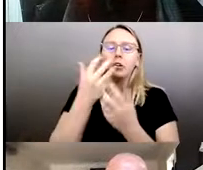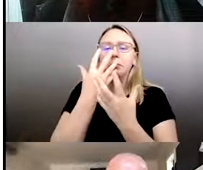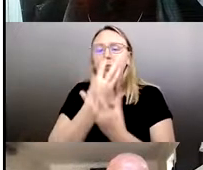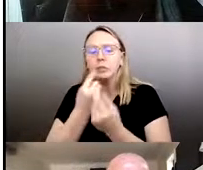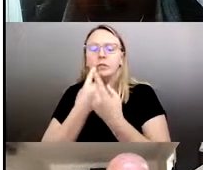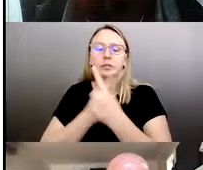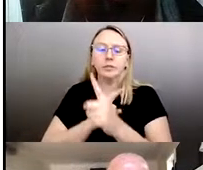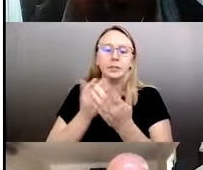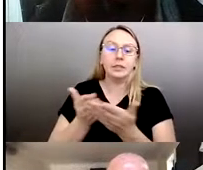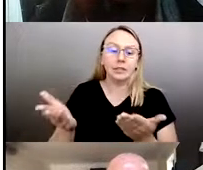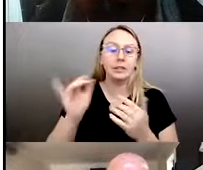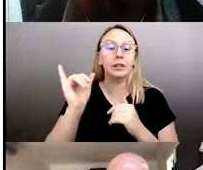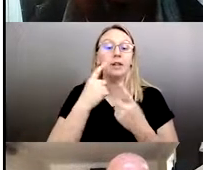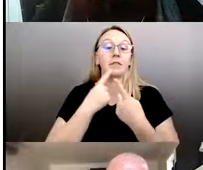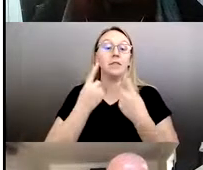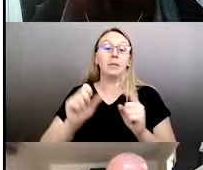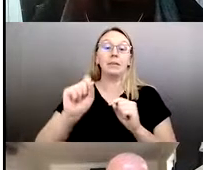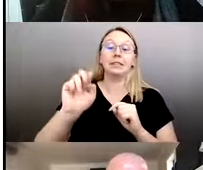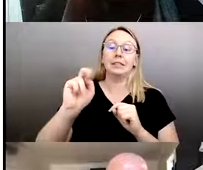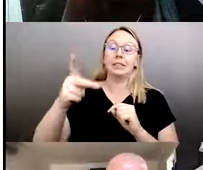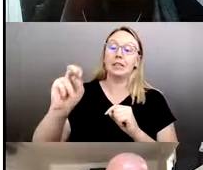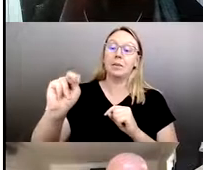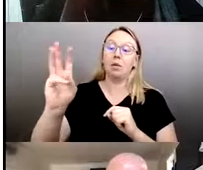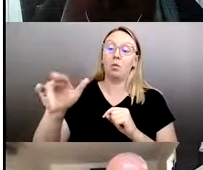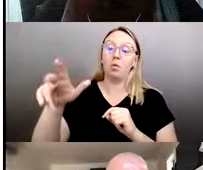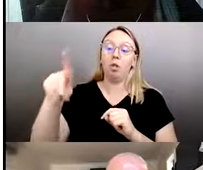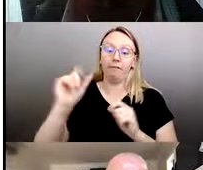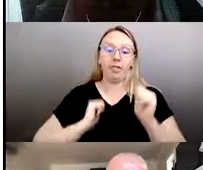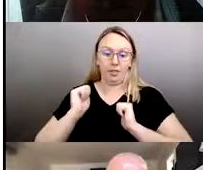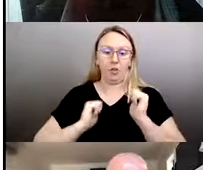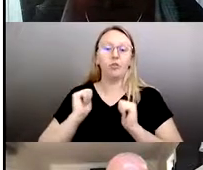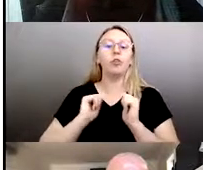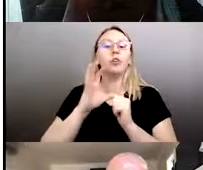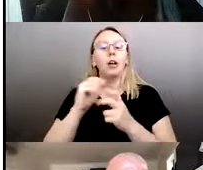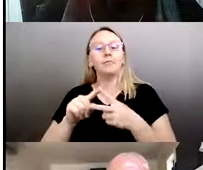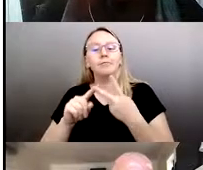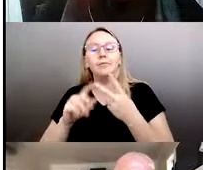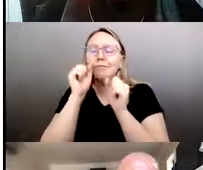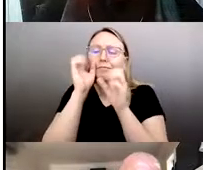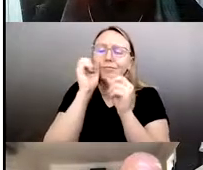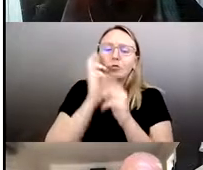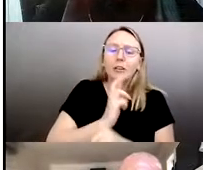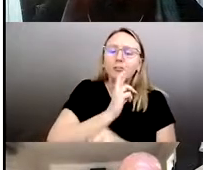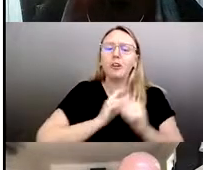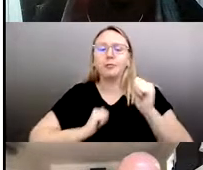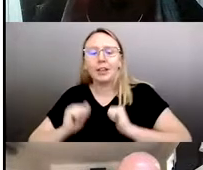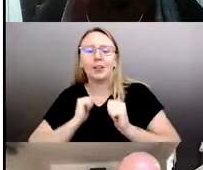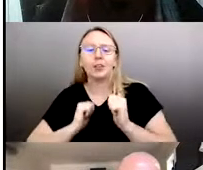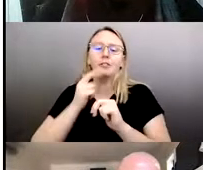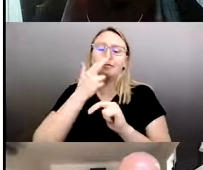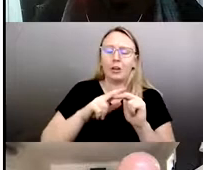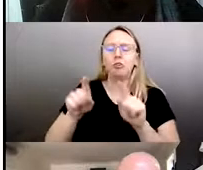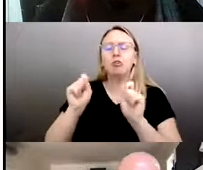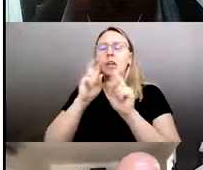fantastic restaurants, which I know from personal experience, and a zoo. And you could spend days enjoying this section of town as I have